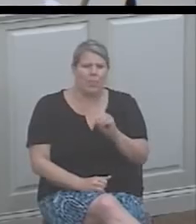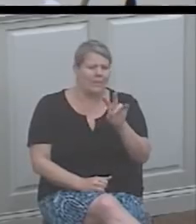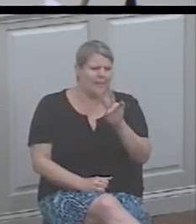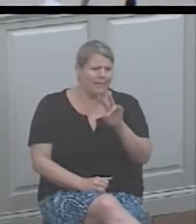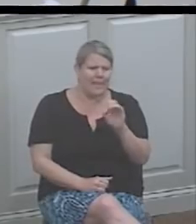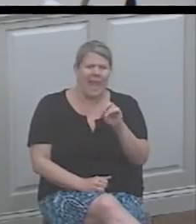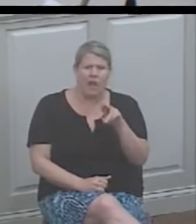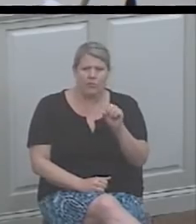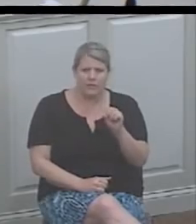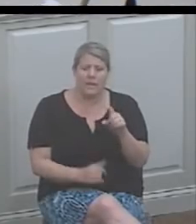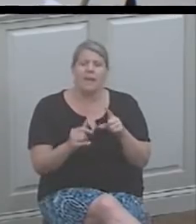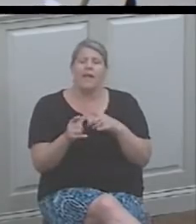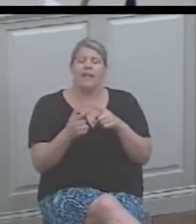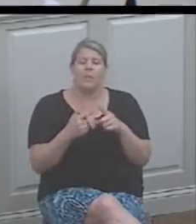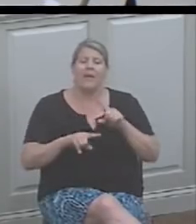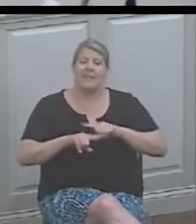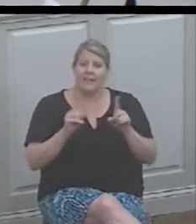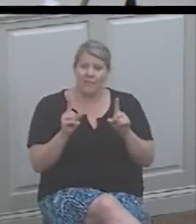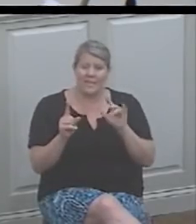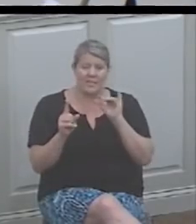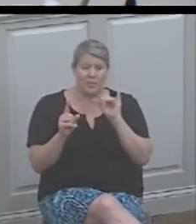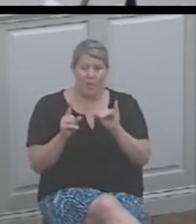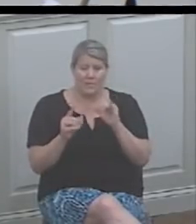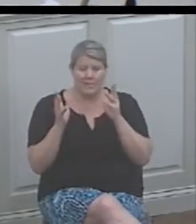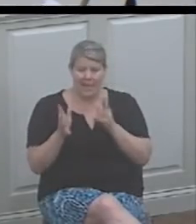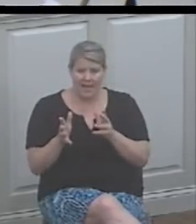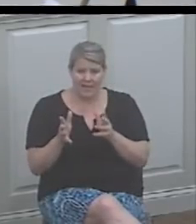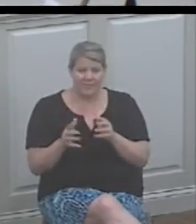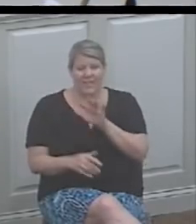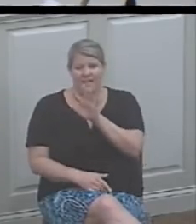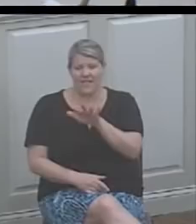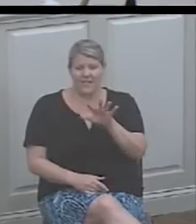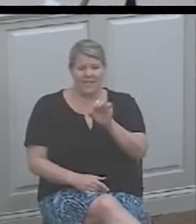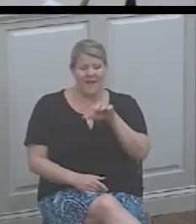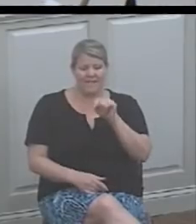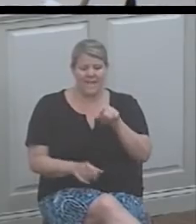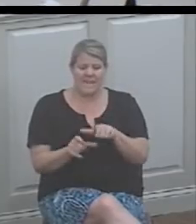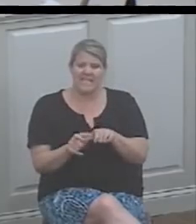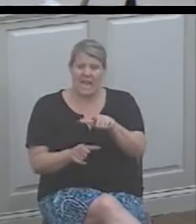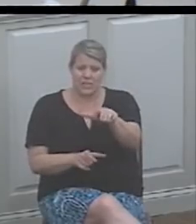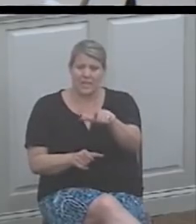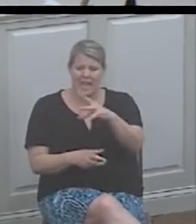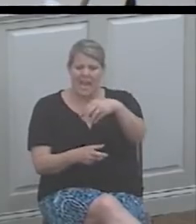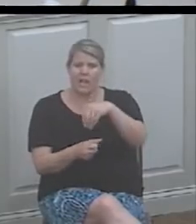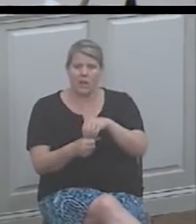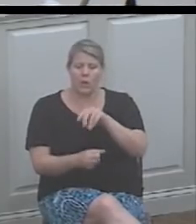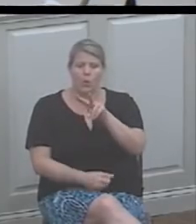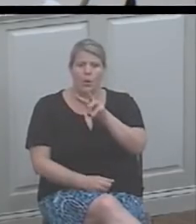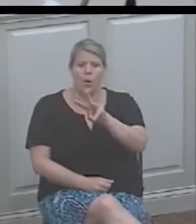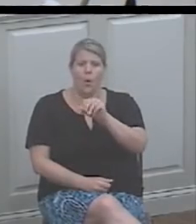7.8. The difference in that acreage was about a 50-foot-wide section including Waveland Avenue